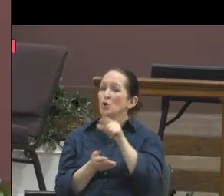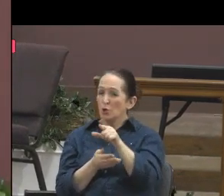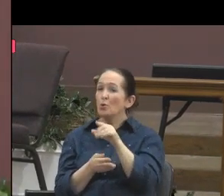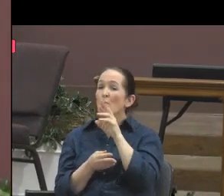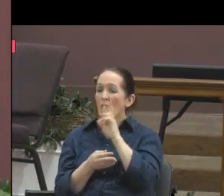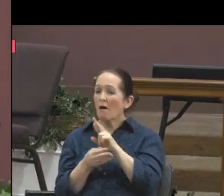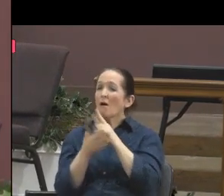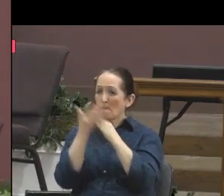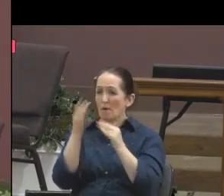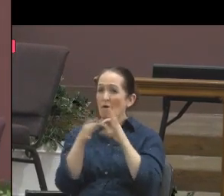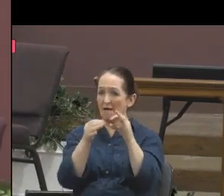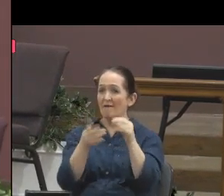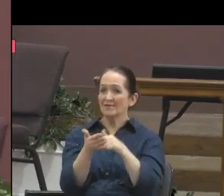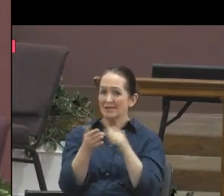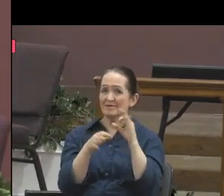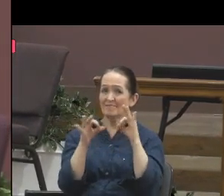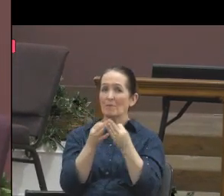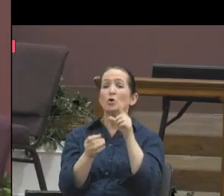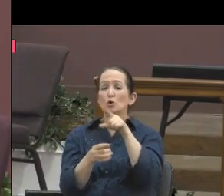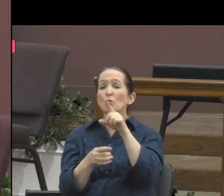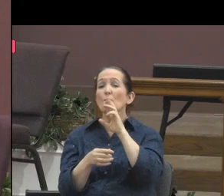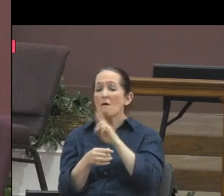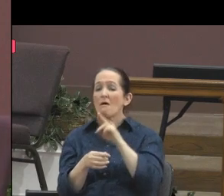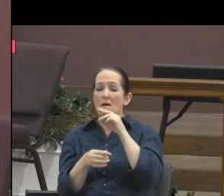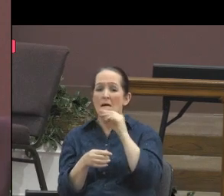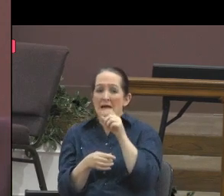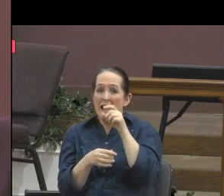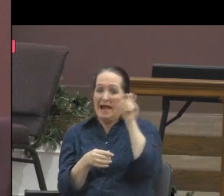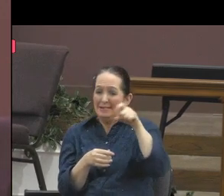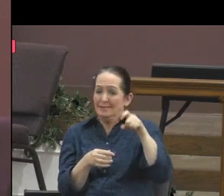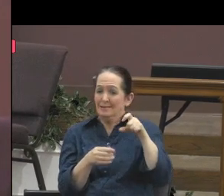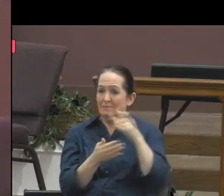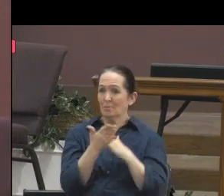You're a part of this family and you are a necessary part.